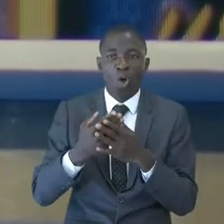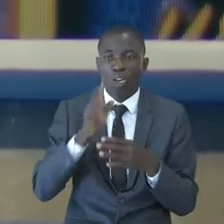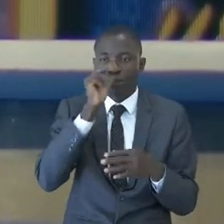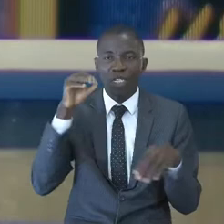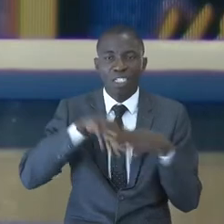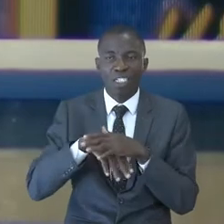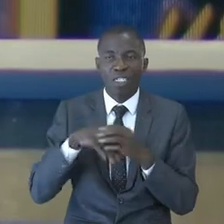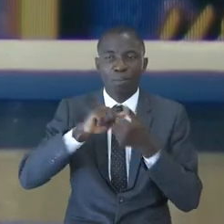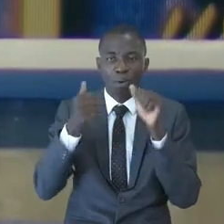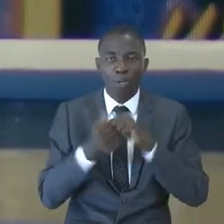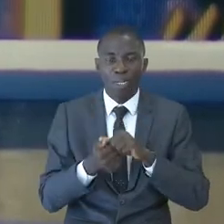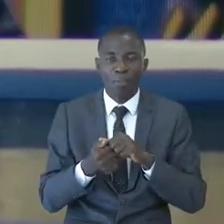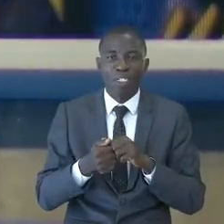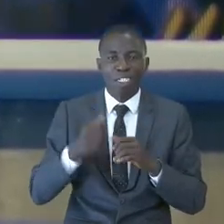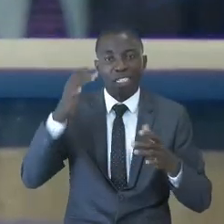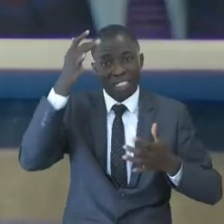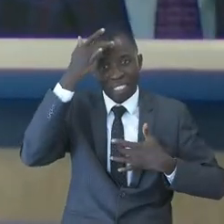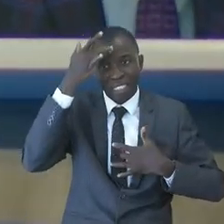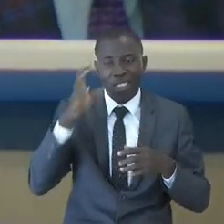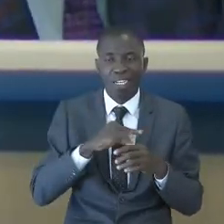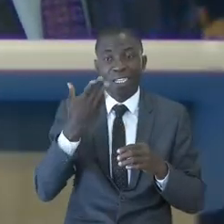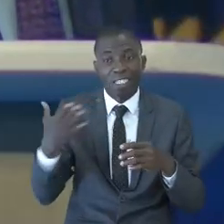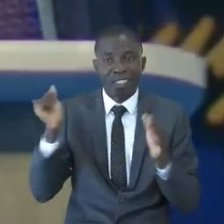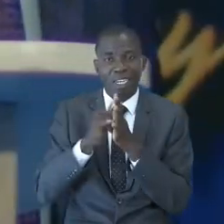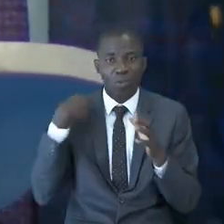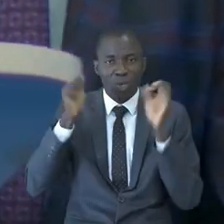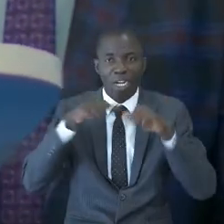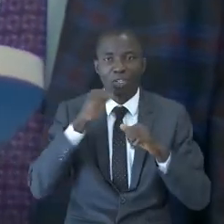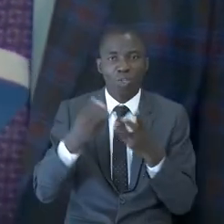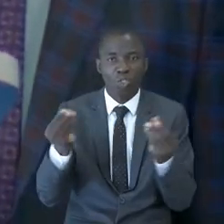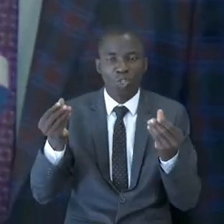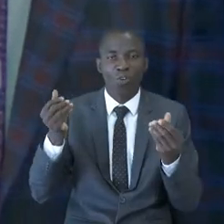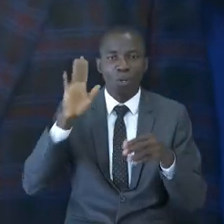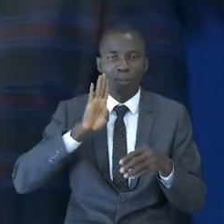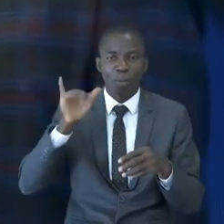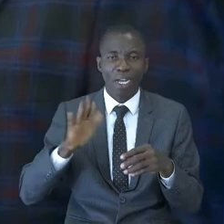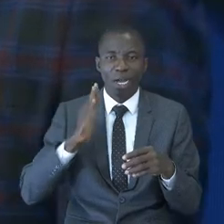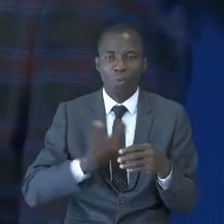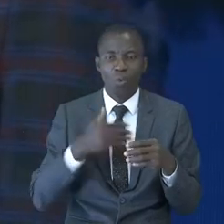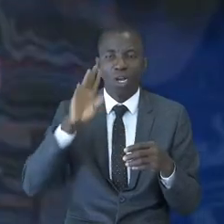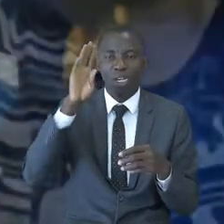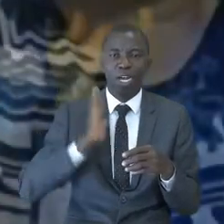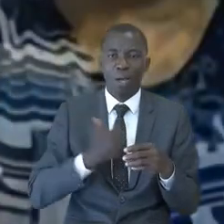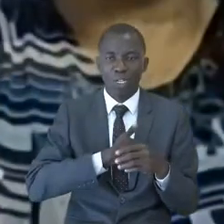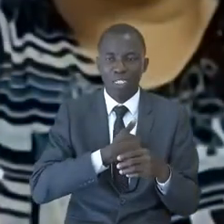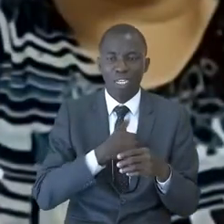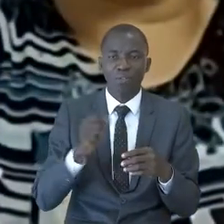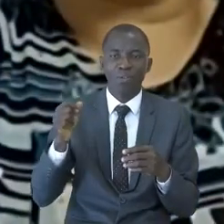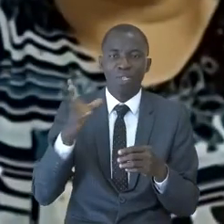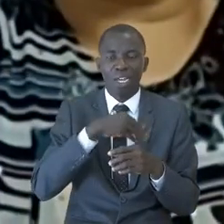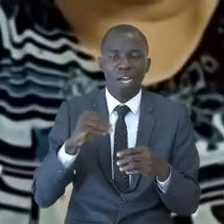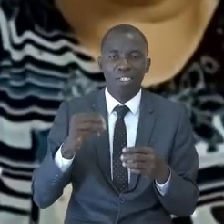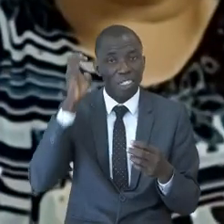predicaments, pandemic, things we could not solve by ourselves. And he looks